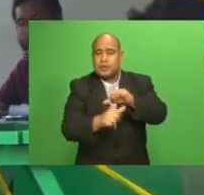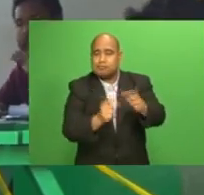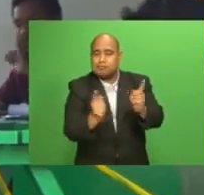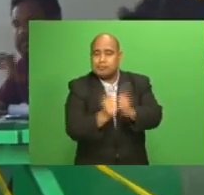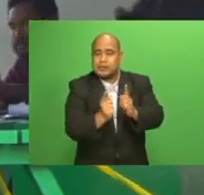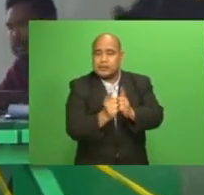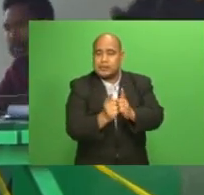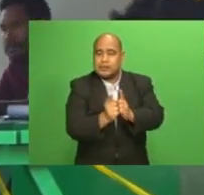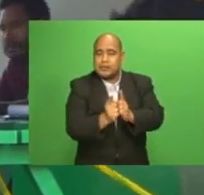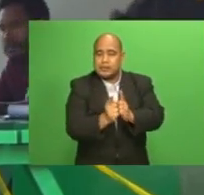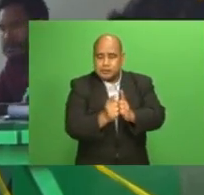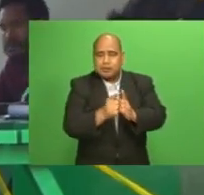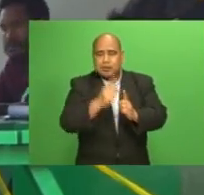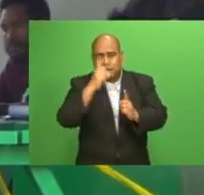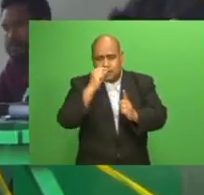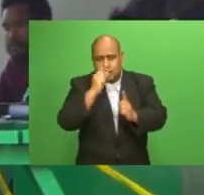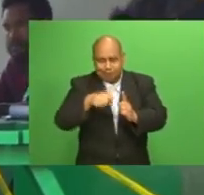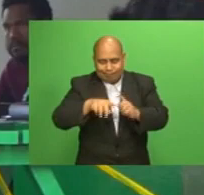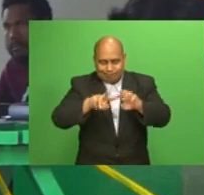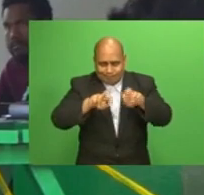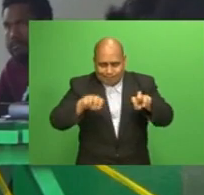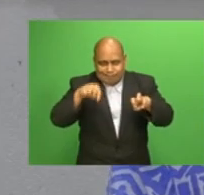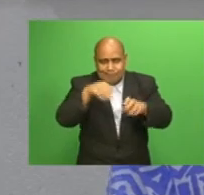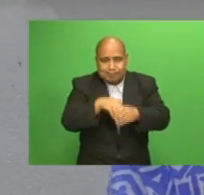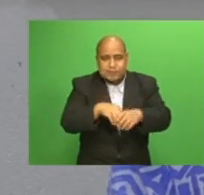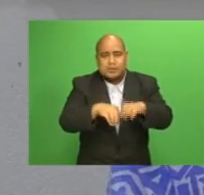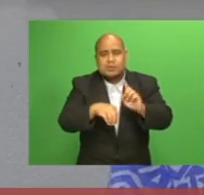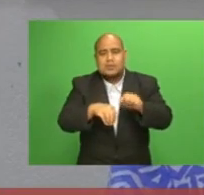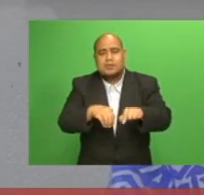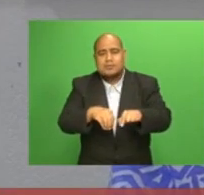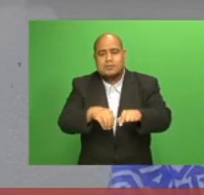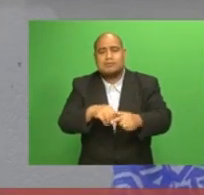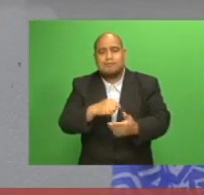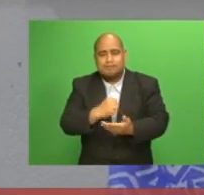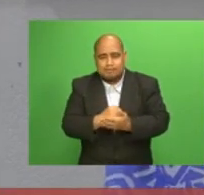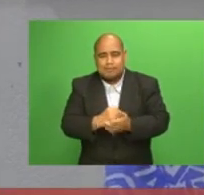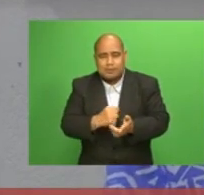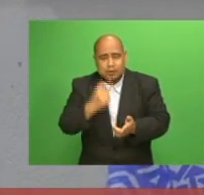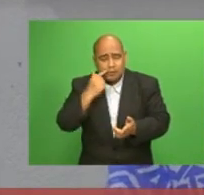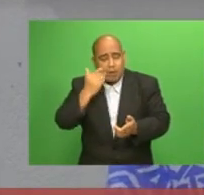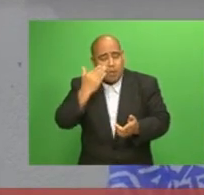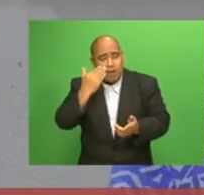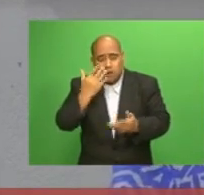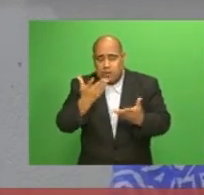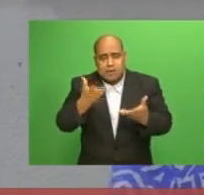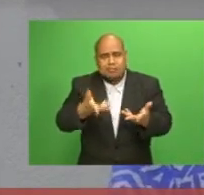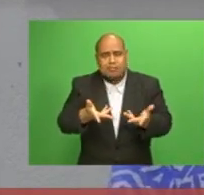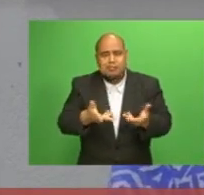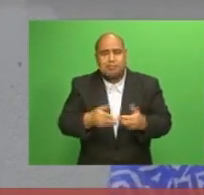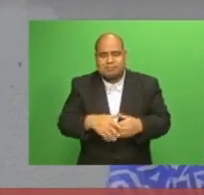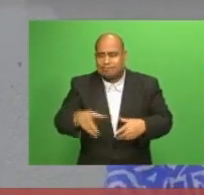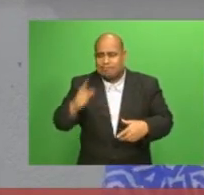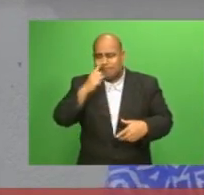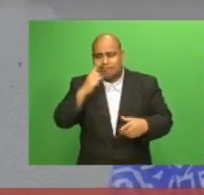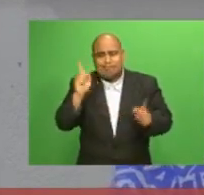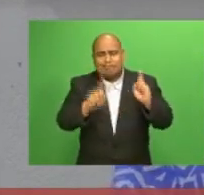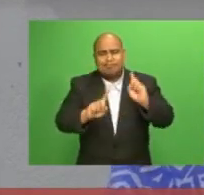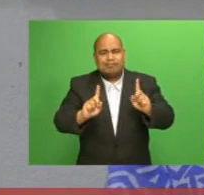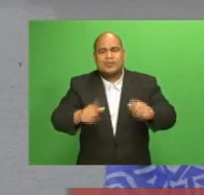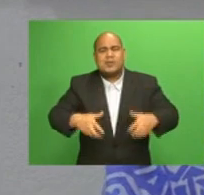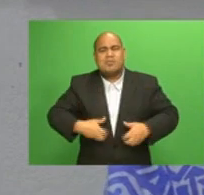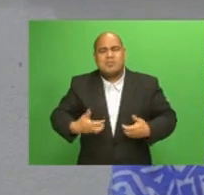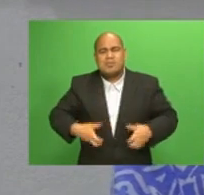investigation. Yes, I've become aware that there is a complaint has been made in relation to that. That will